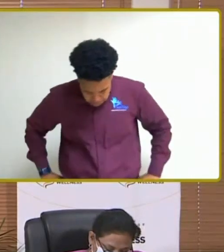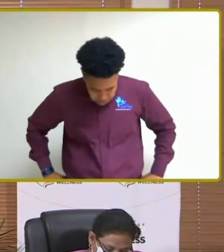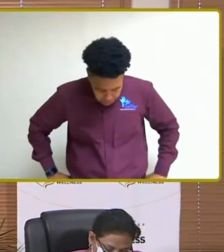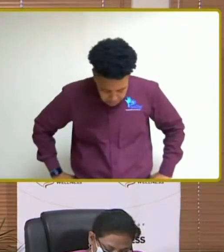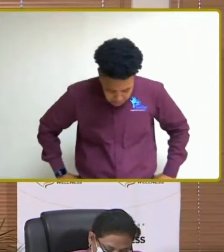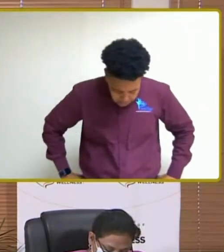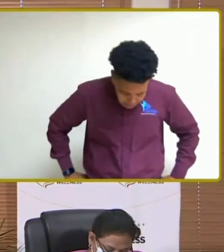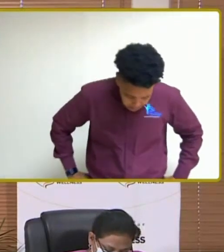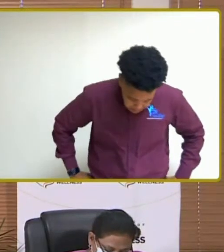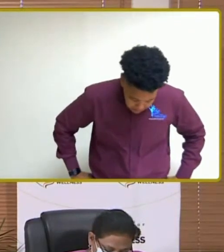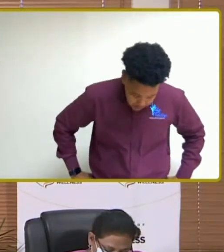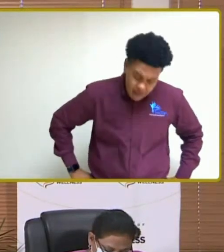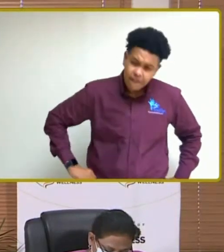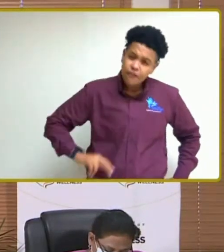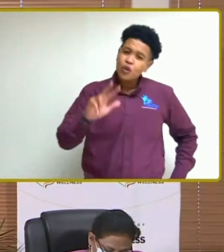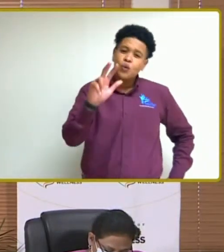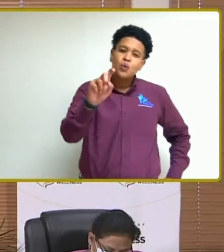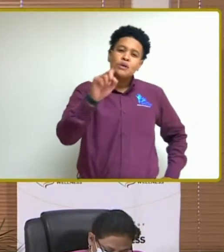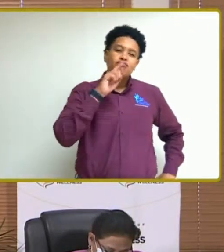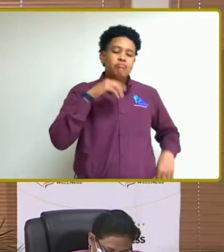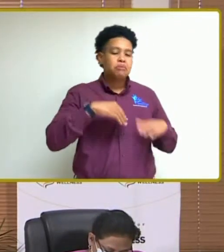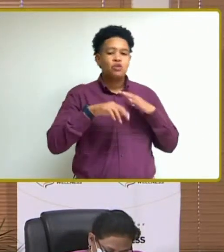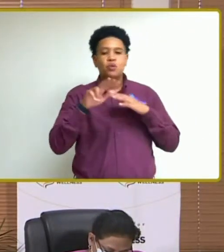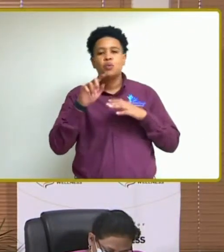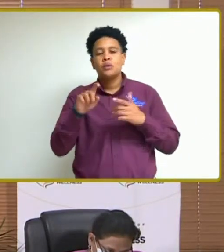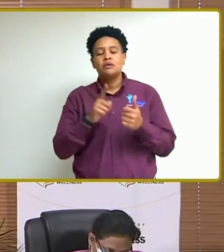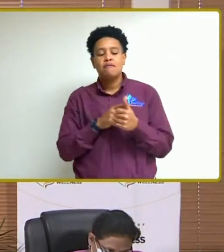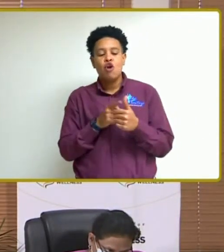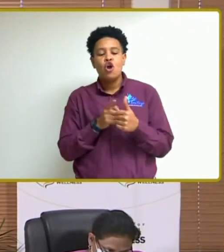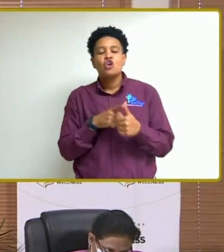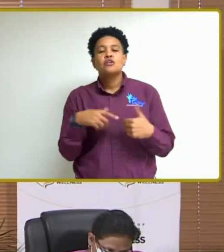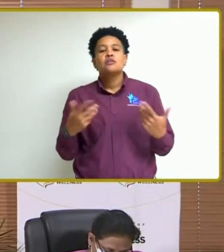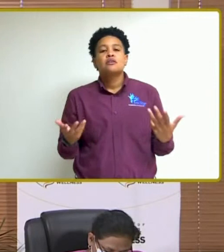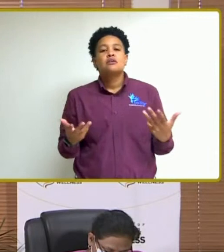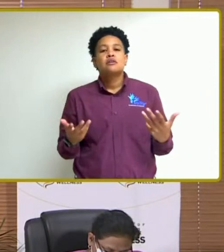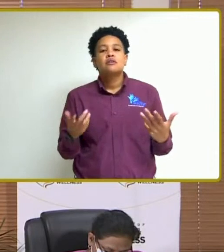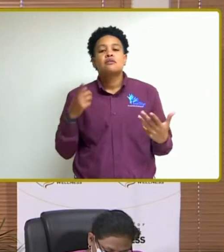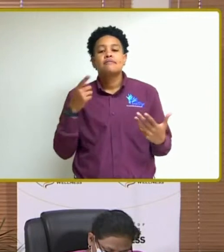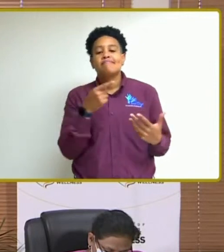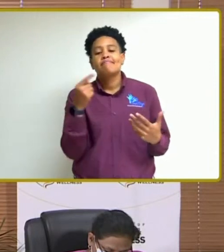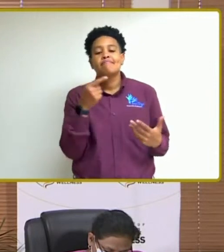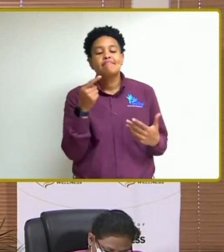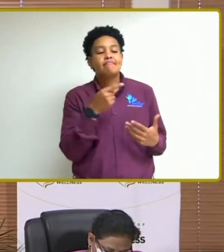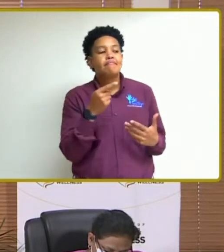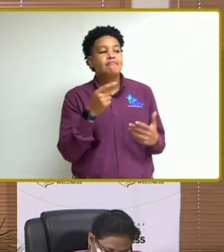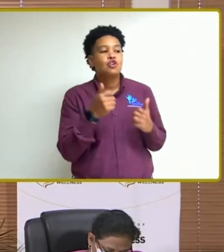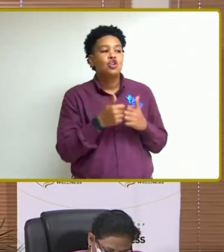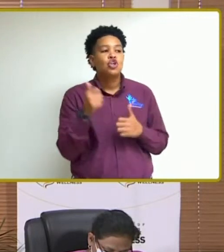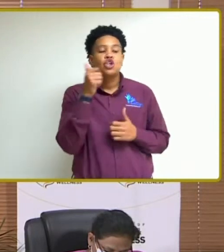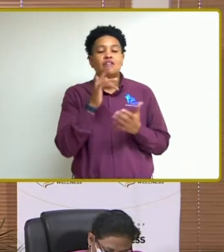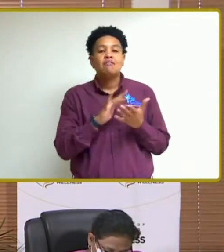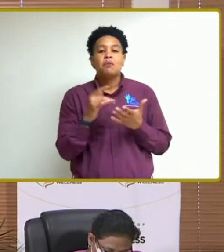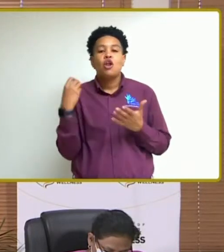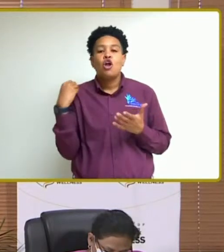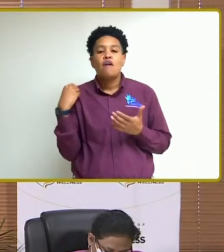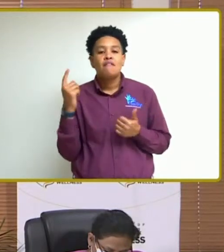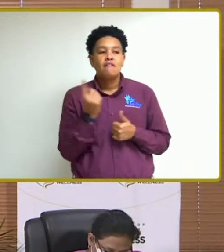here, basically. The first is to the Chief Medical Officer.